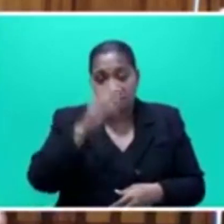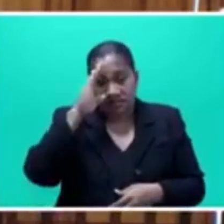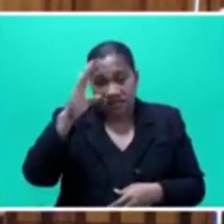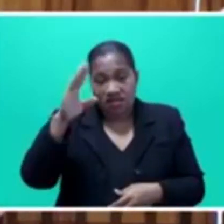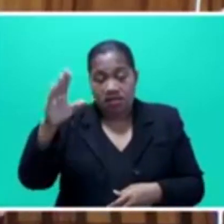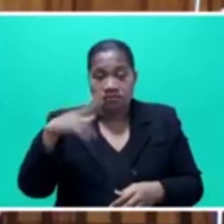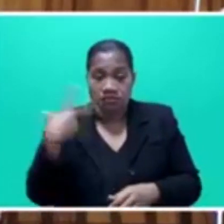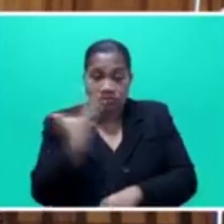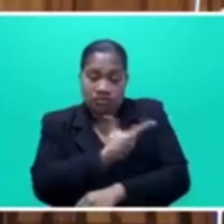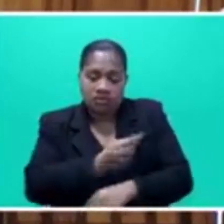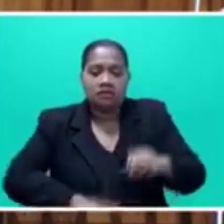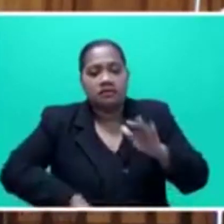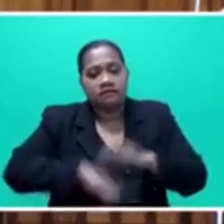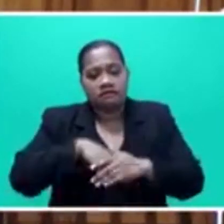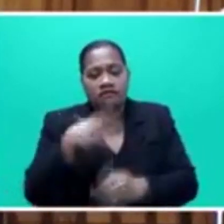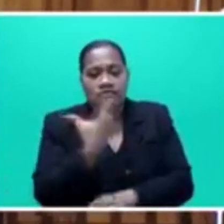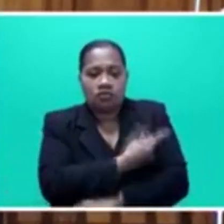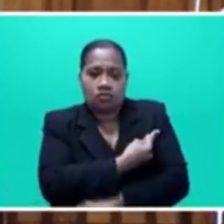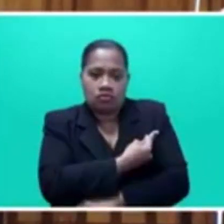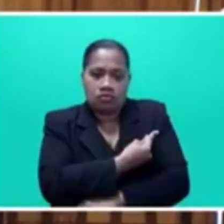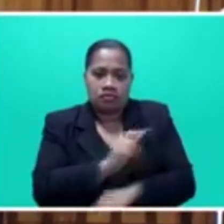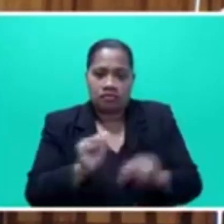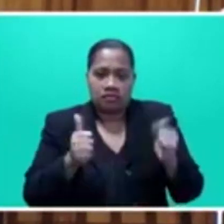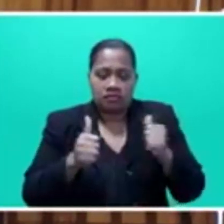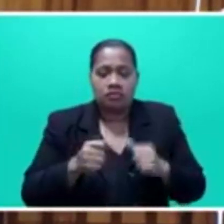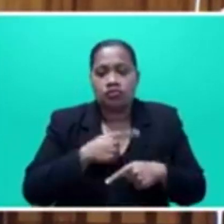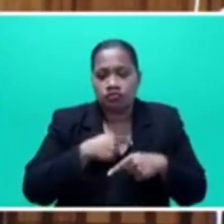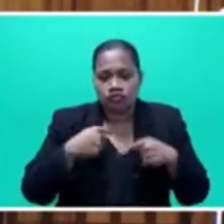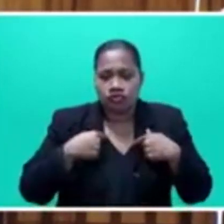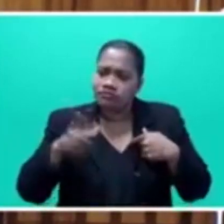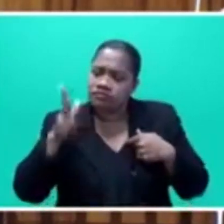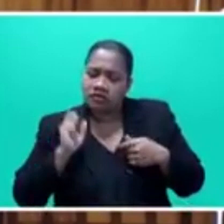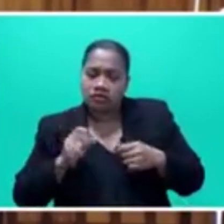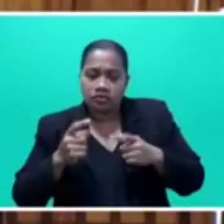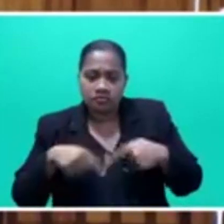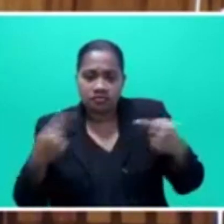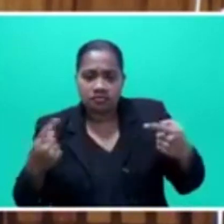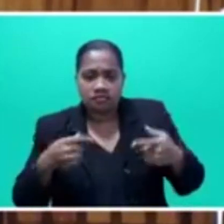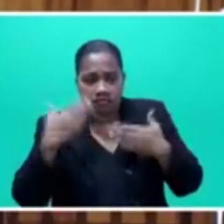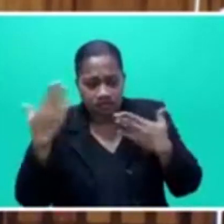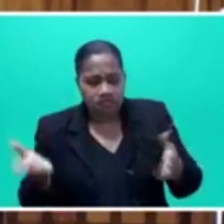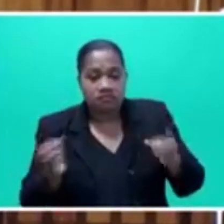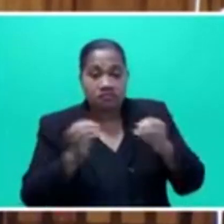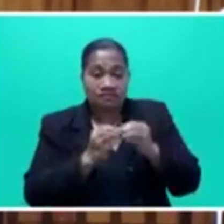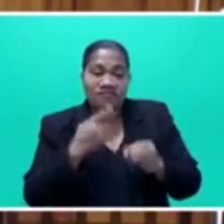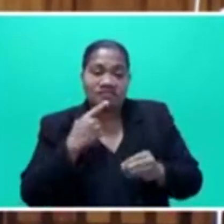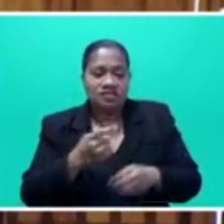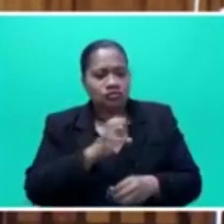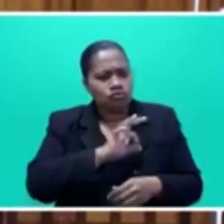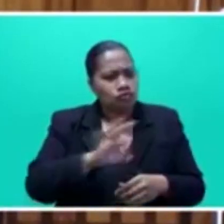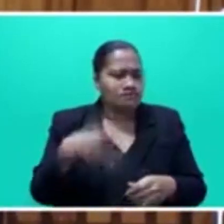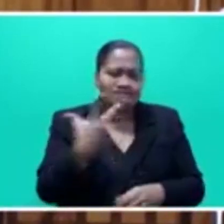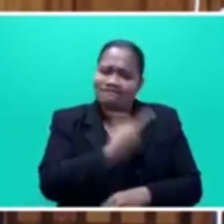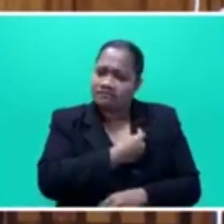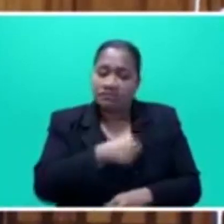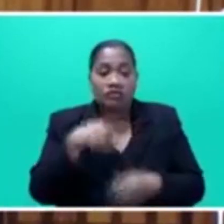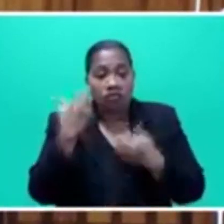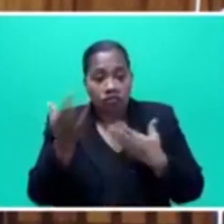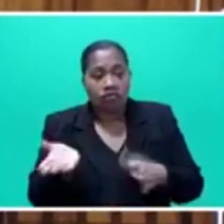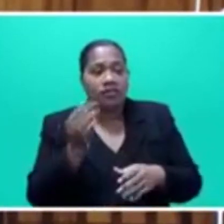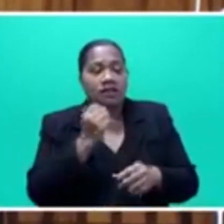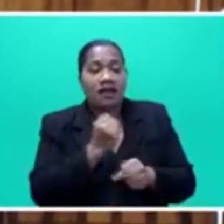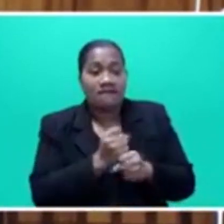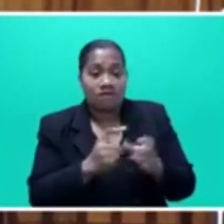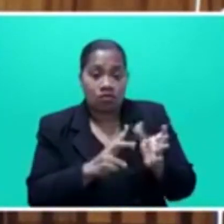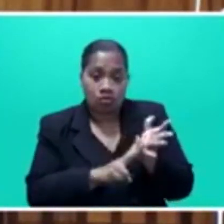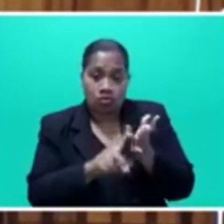been fully vaccinated. We have from the opposition, Honorable Bula Nauda saying, don't get vaccinated. Honorable Gavoka saying, get